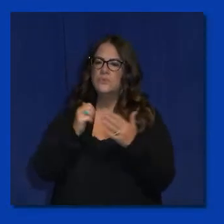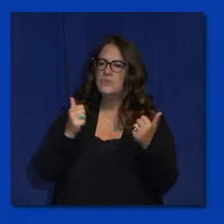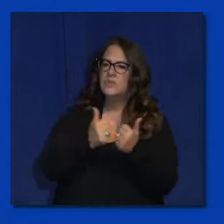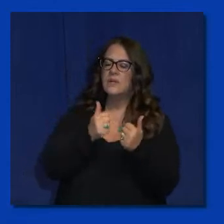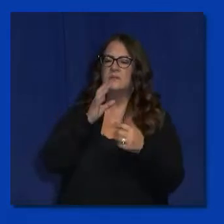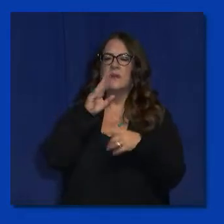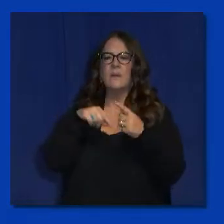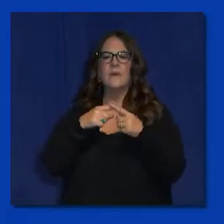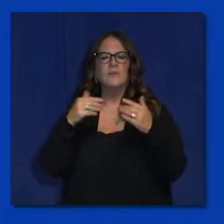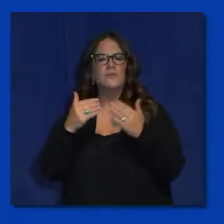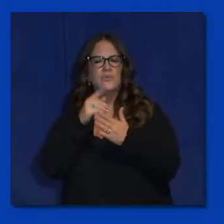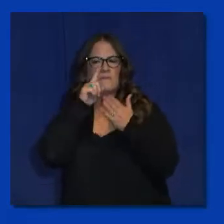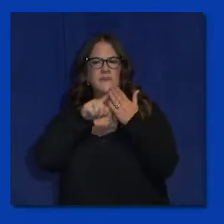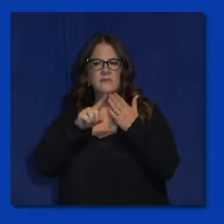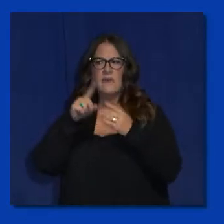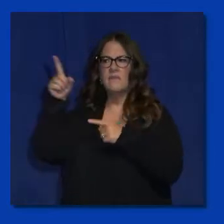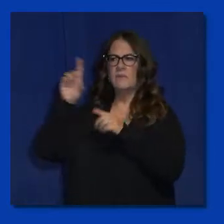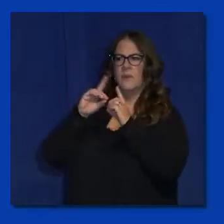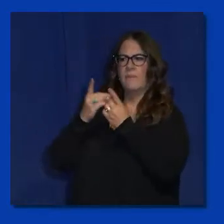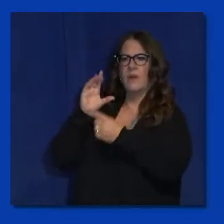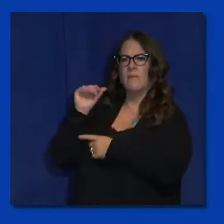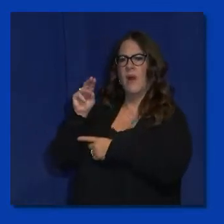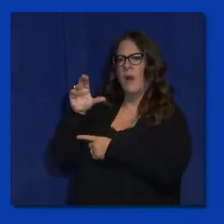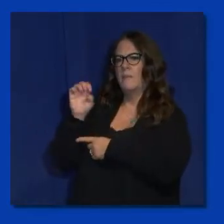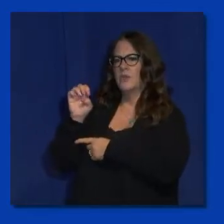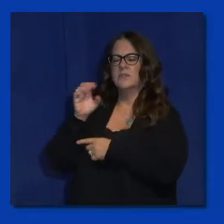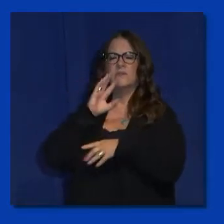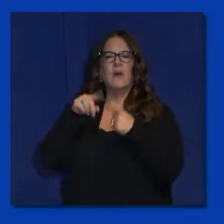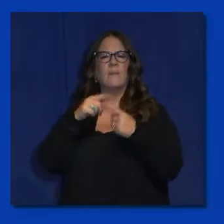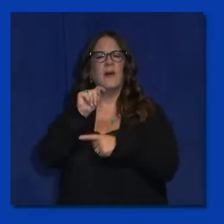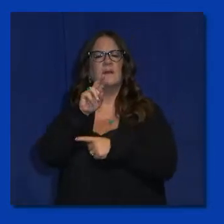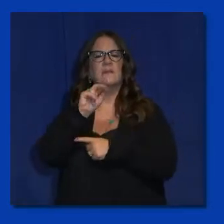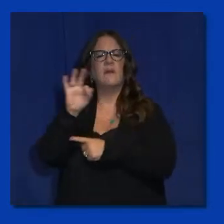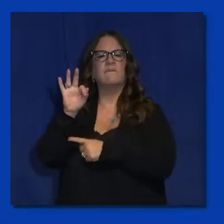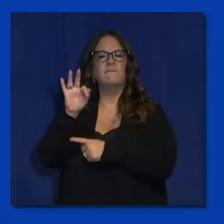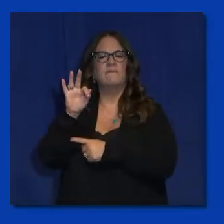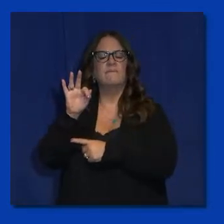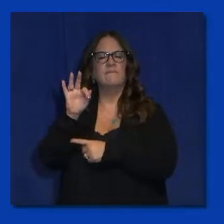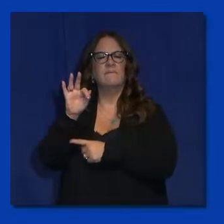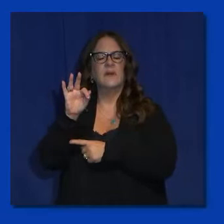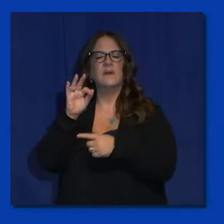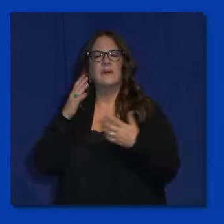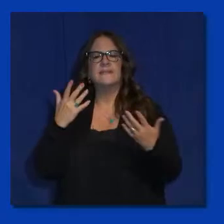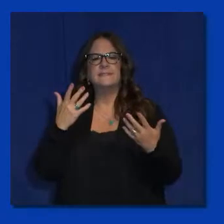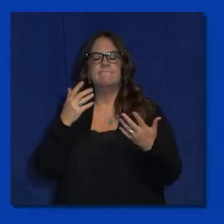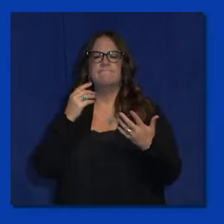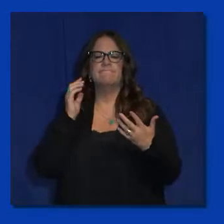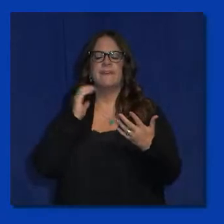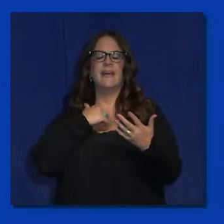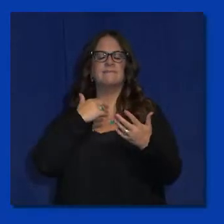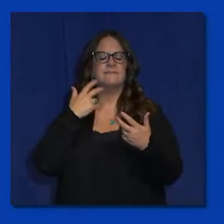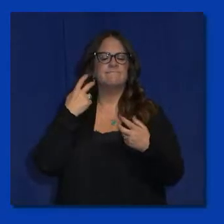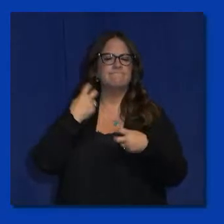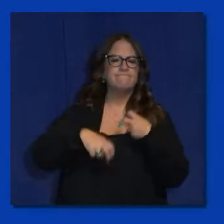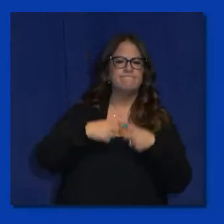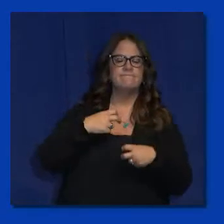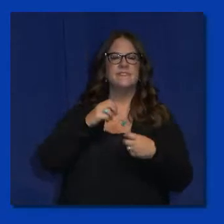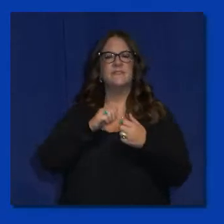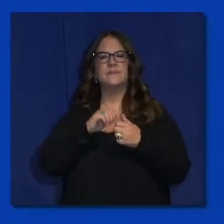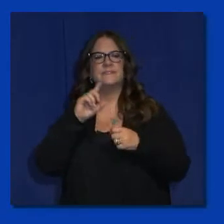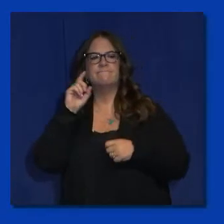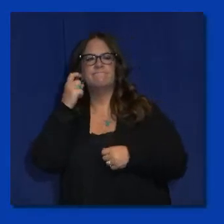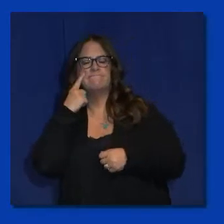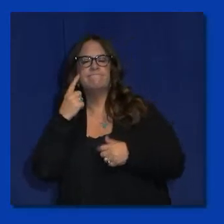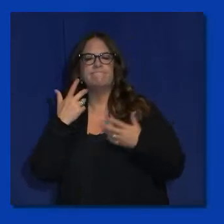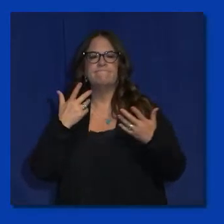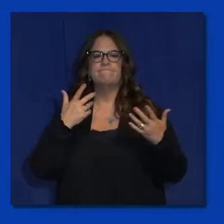a new investigation by the Department of Commerce as it relates to tariffs that connect to some of our issues, geopolitical in China, but